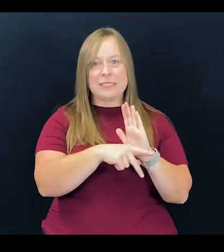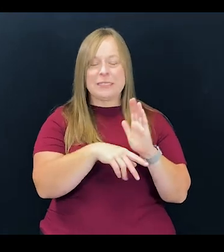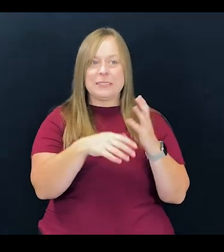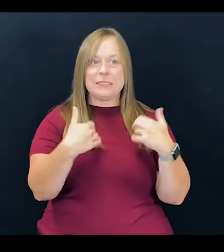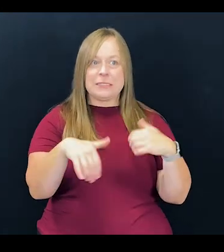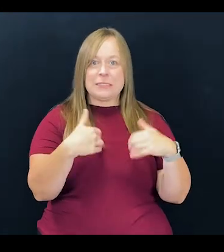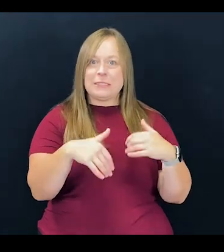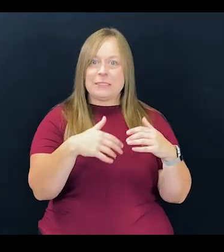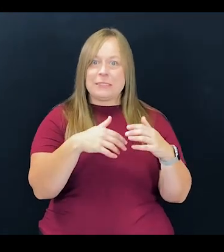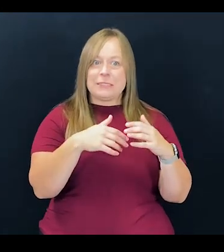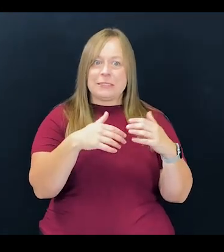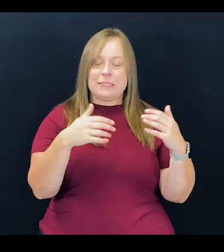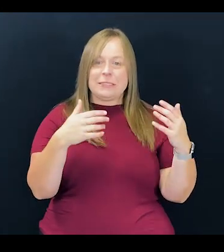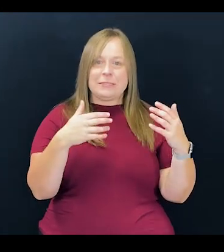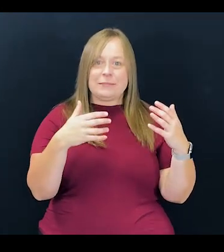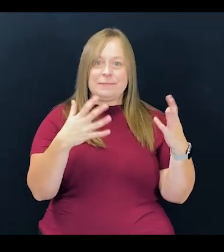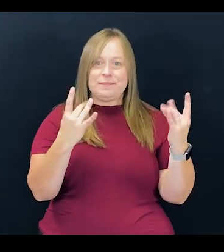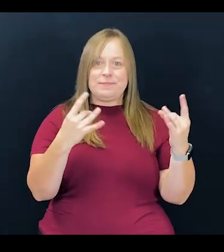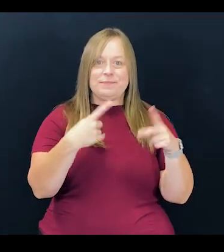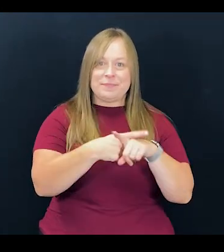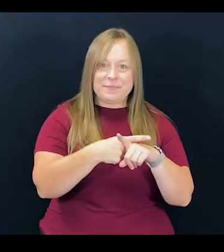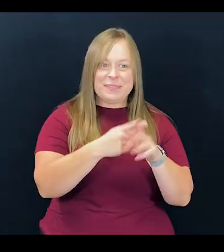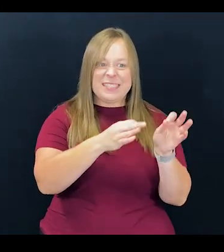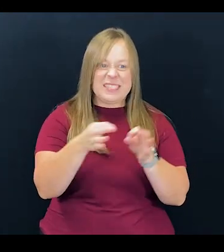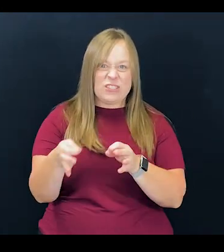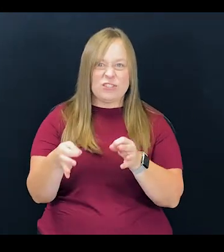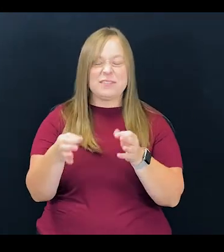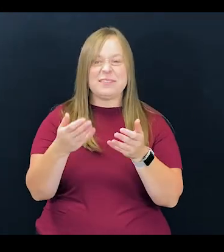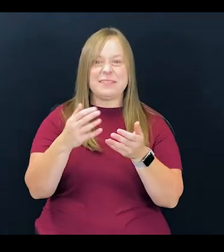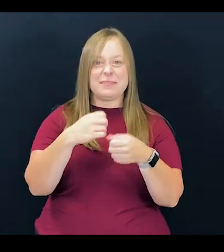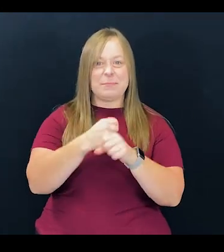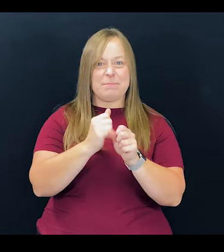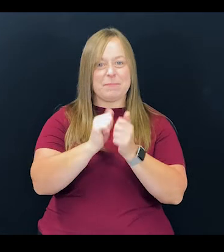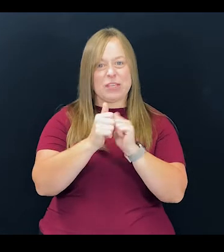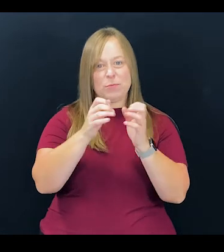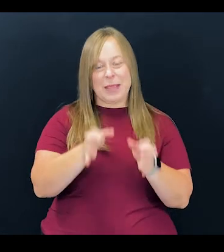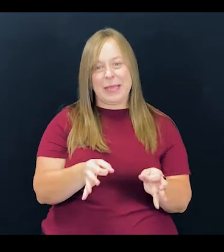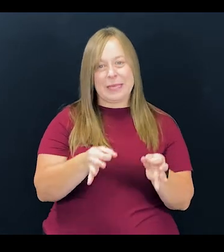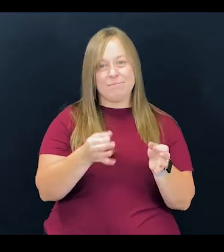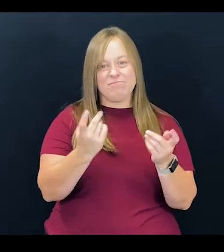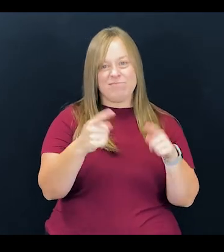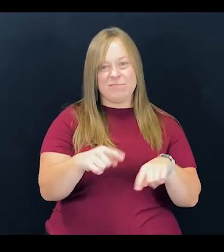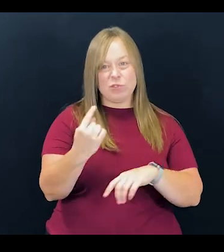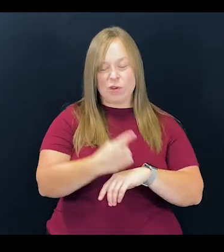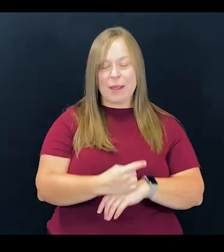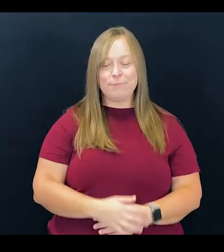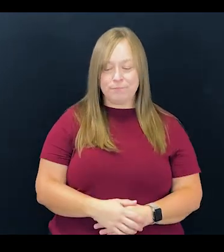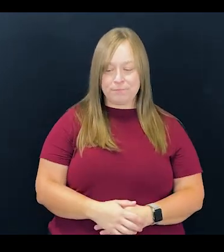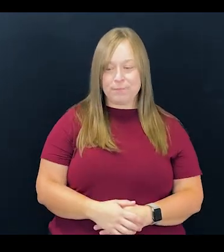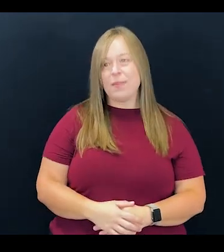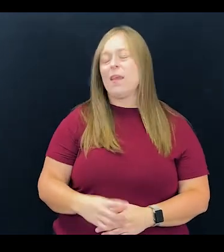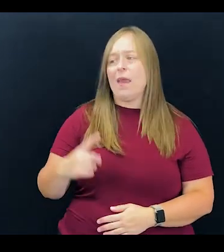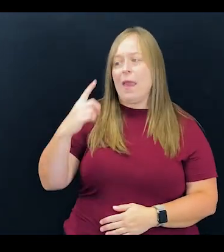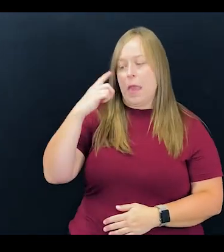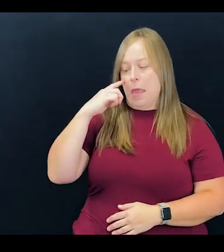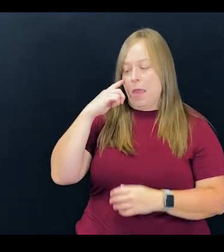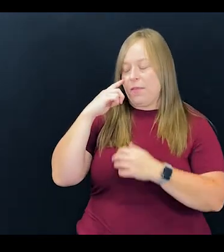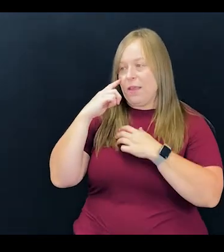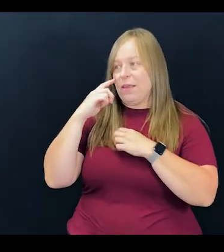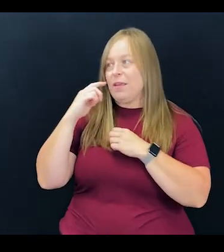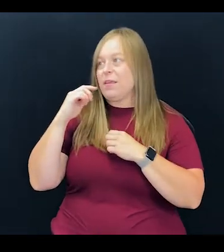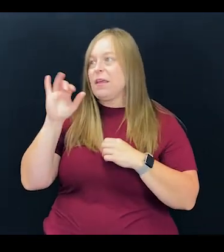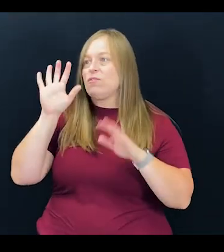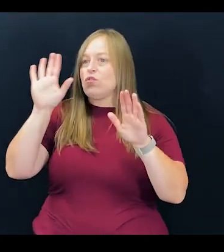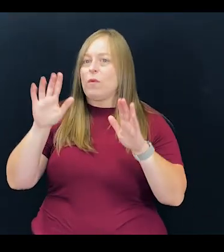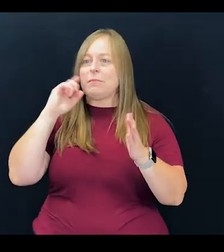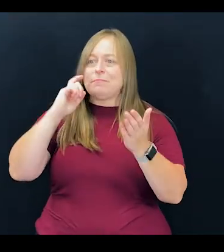those policies really do seem to be interfering with some of the decisions that some of the athletes are making these days. I think that's